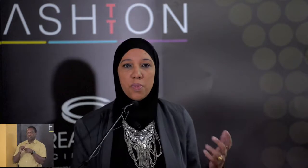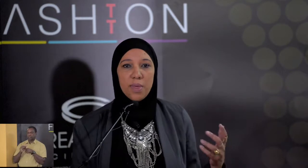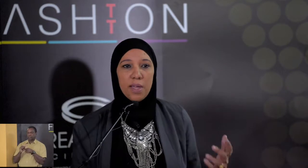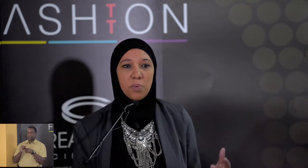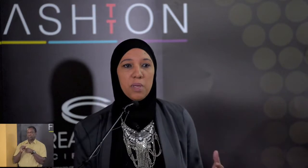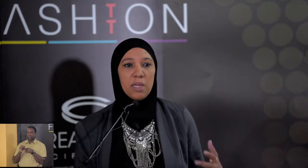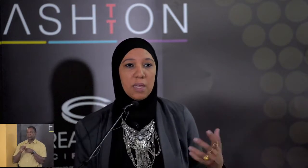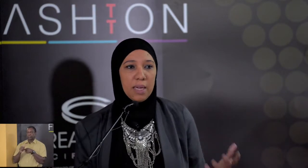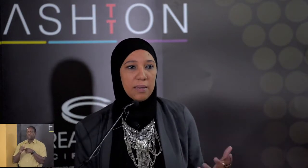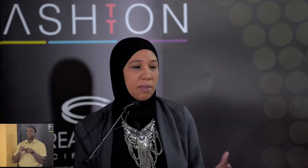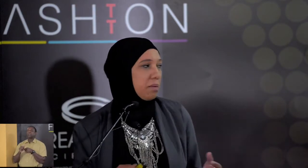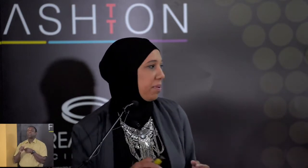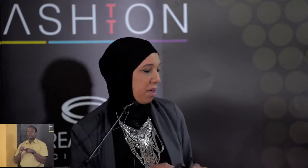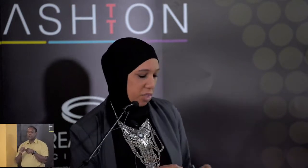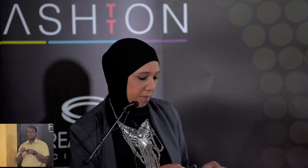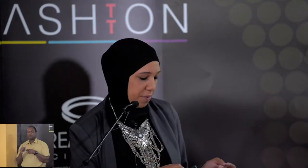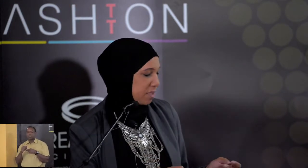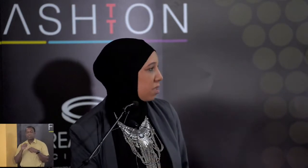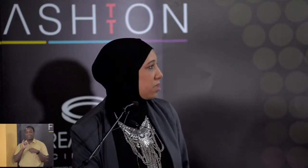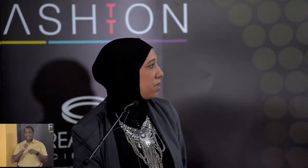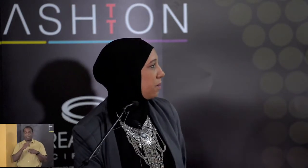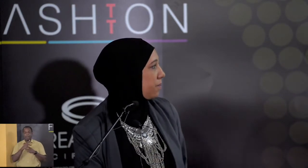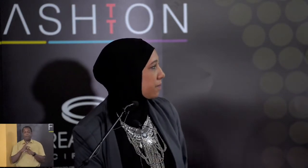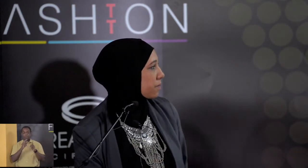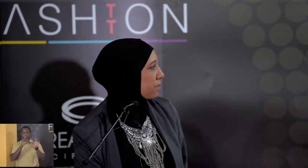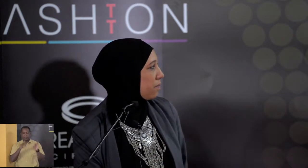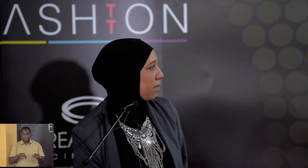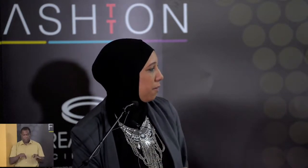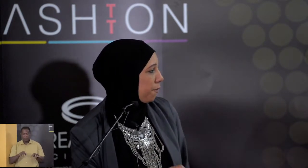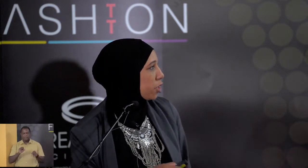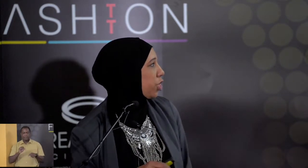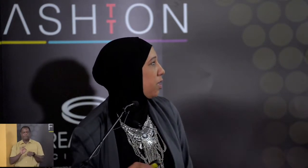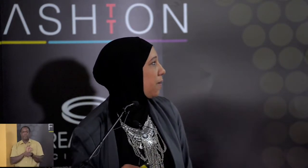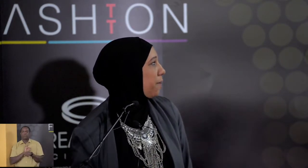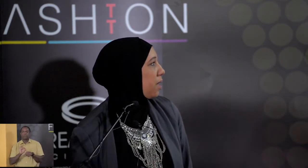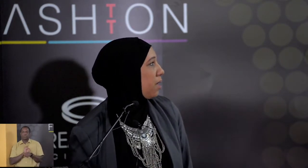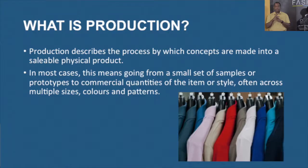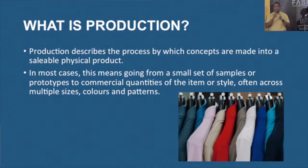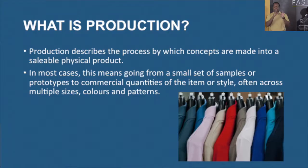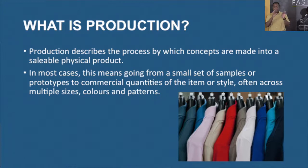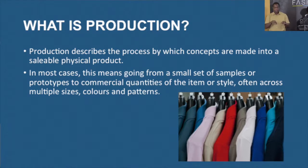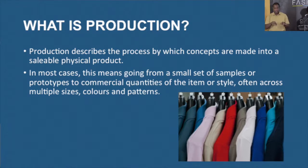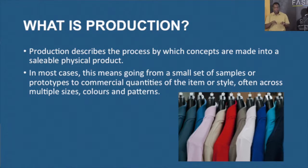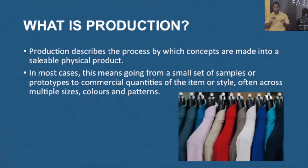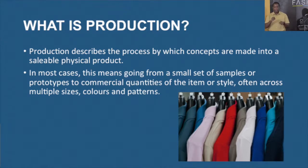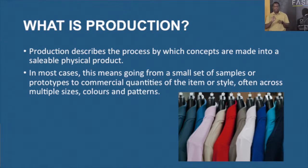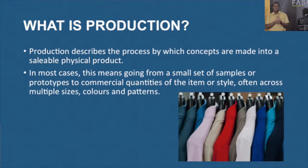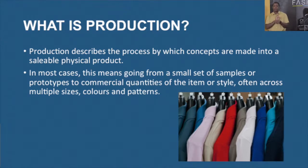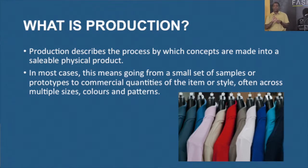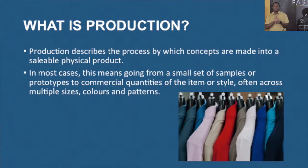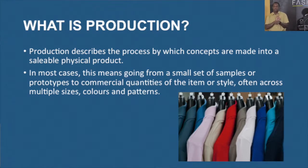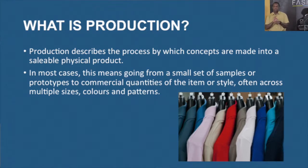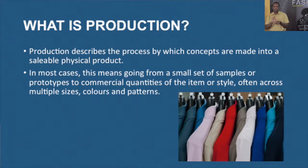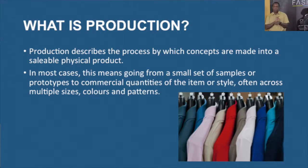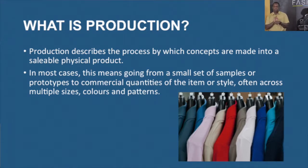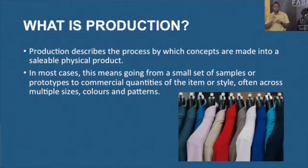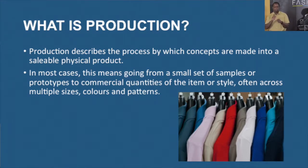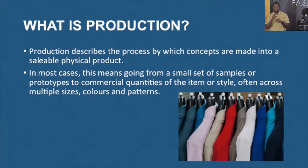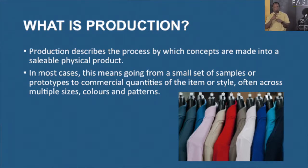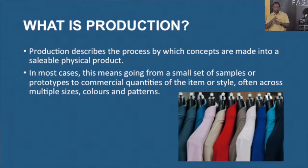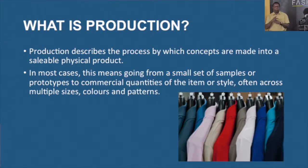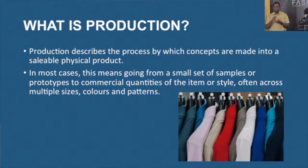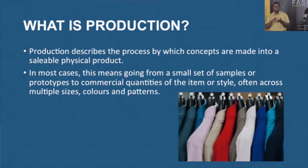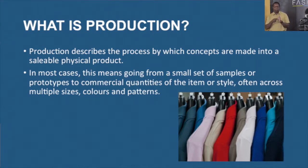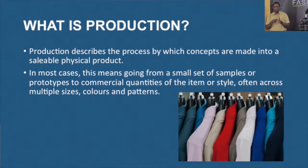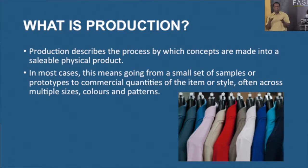so that we can get the production facility functional. What is production? Production describes